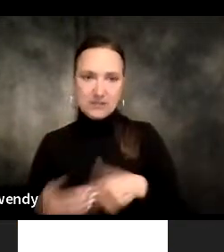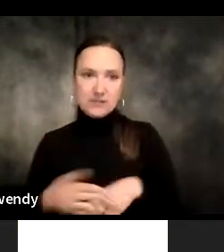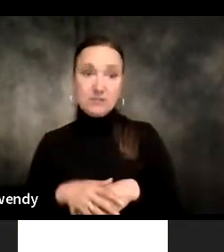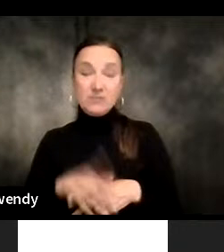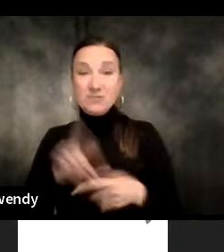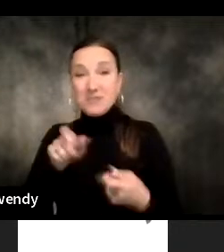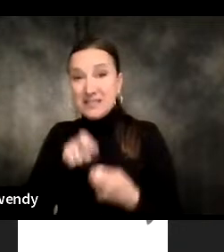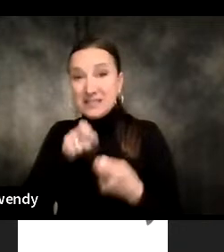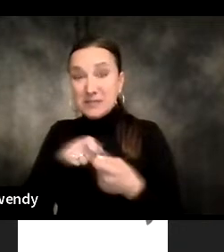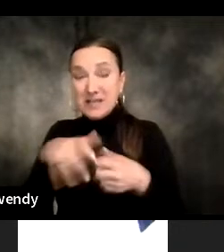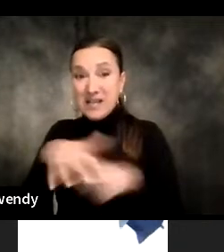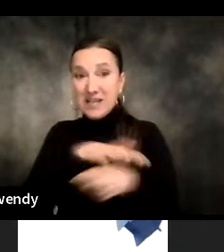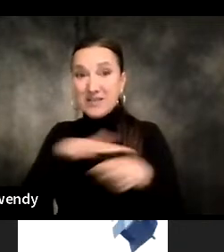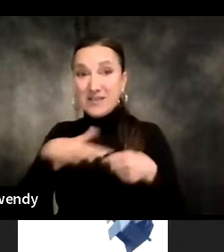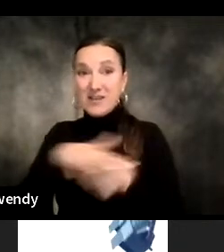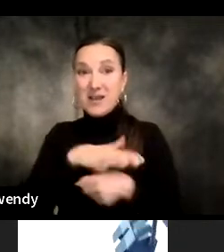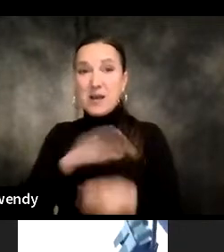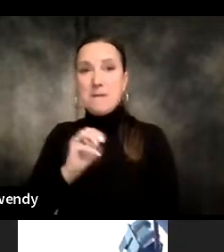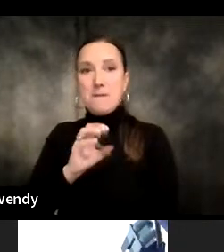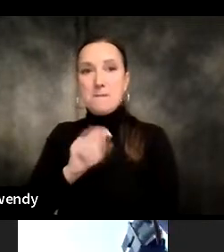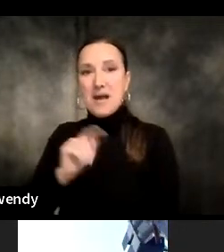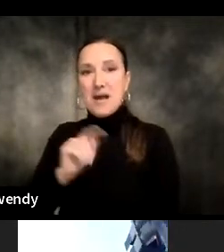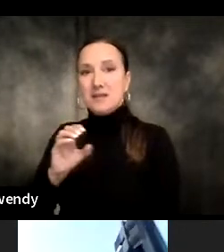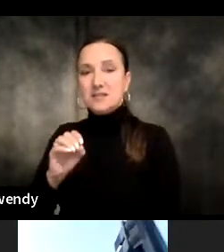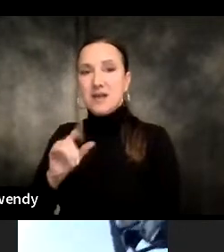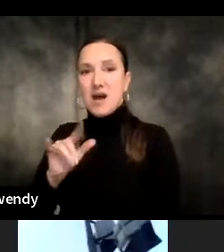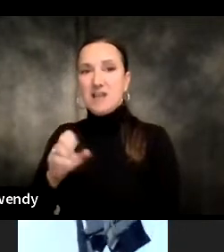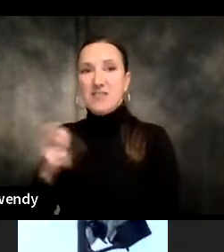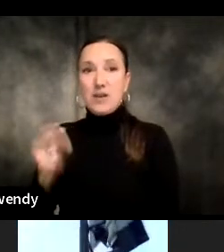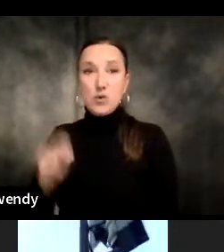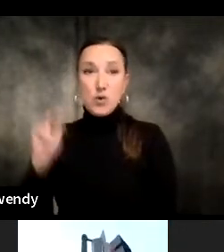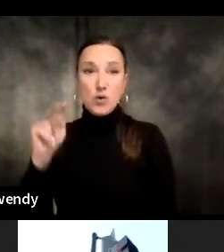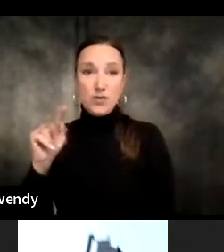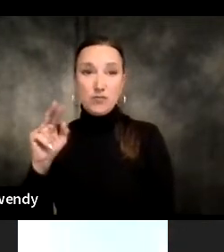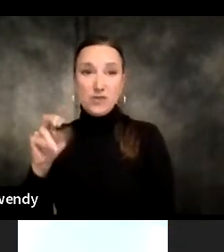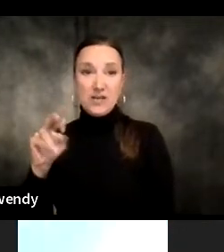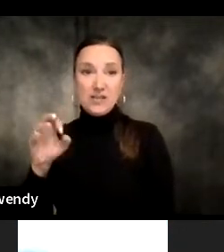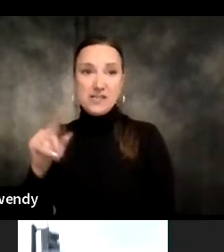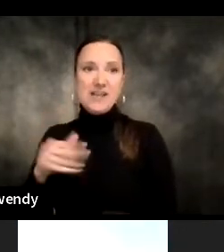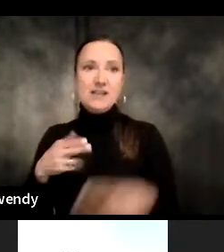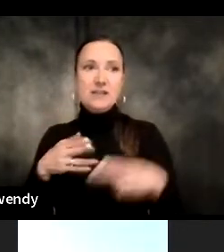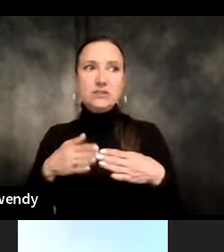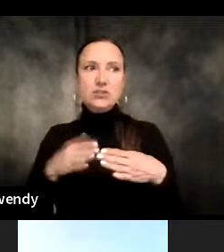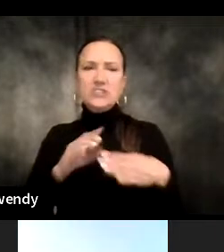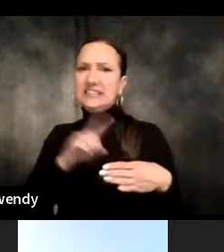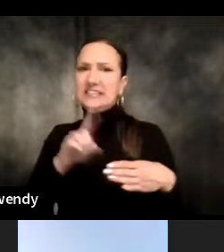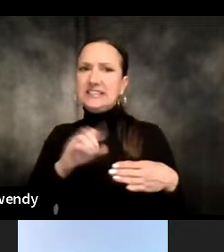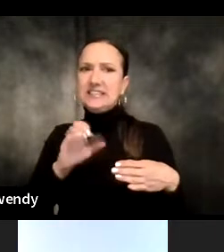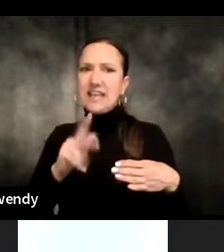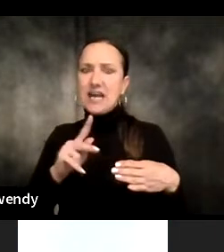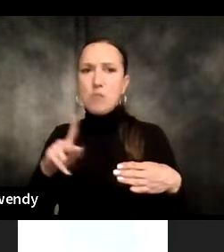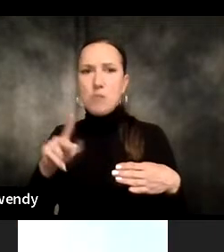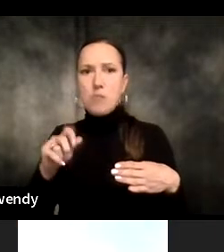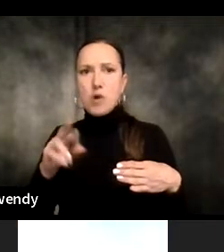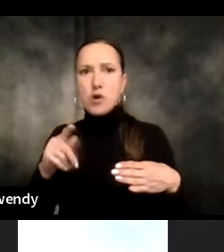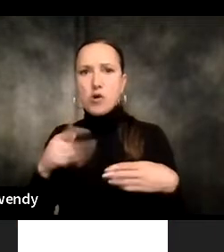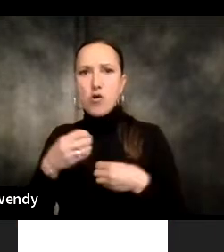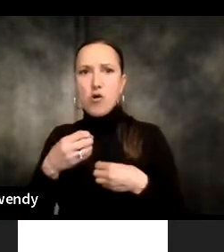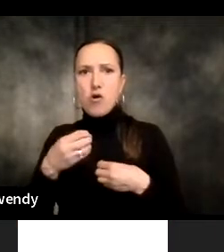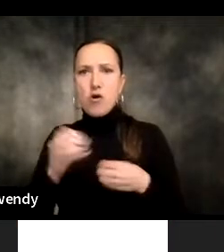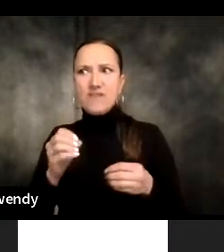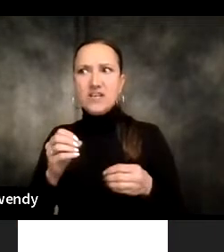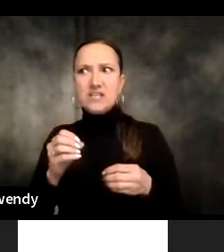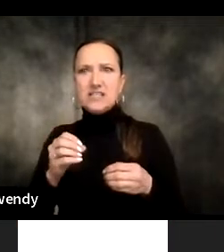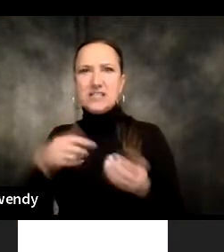Specifically in the area about all of it here in Ivy City in Northern Trinidad, Zachary Parker's office is doing a walkthrough of